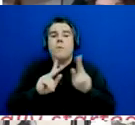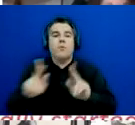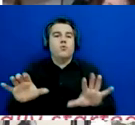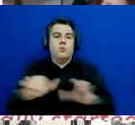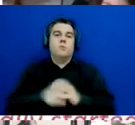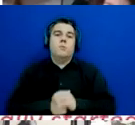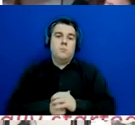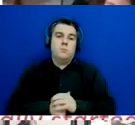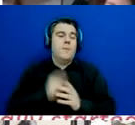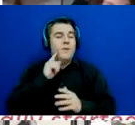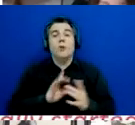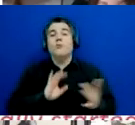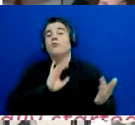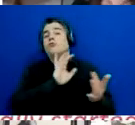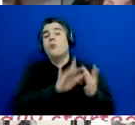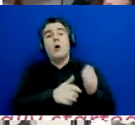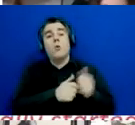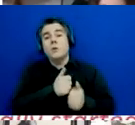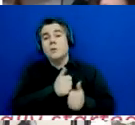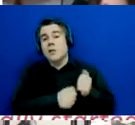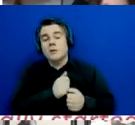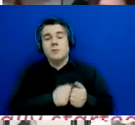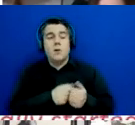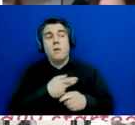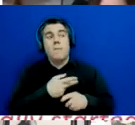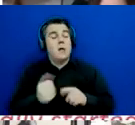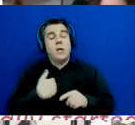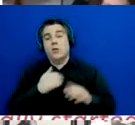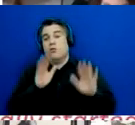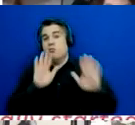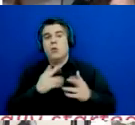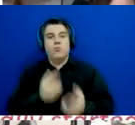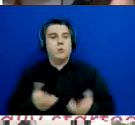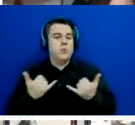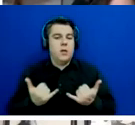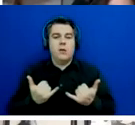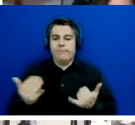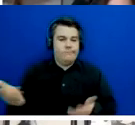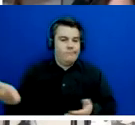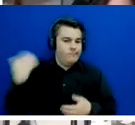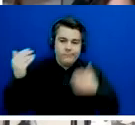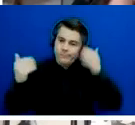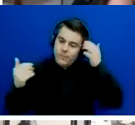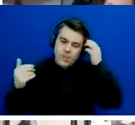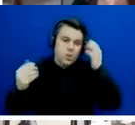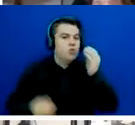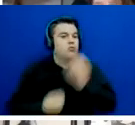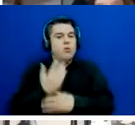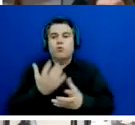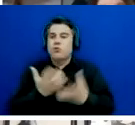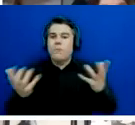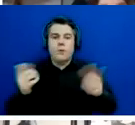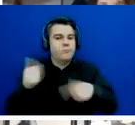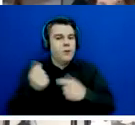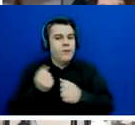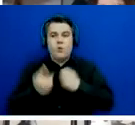think just reaching out to someone with a text, Plexus has amazing resources now. It's just grown so much in the last few years,